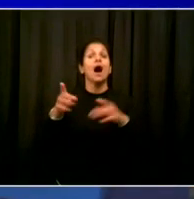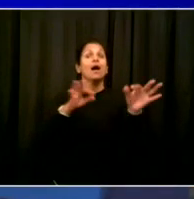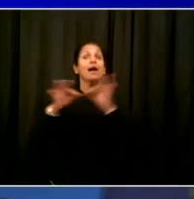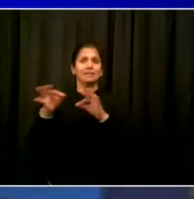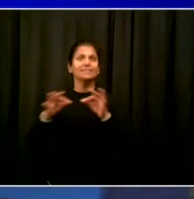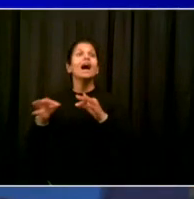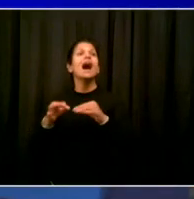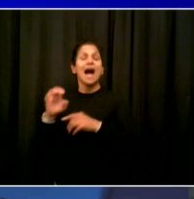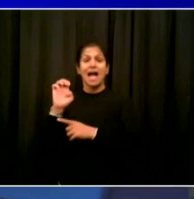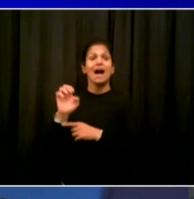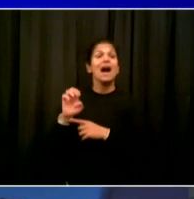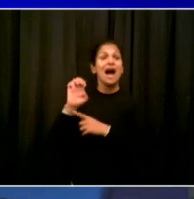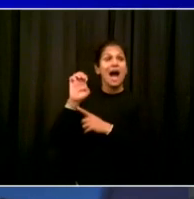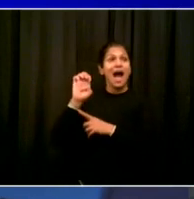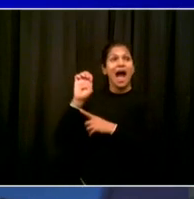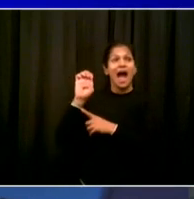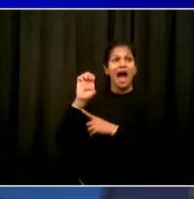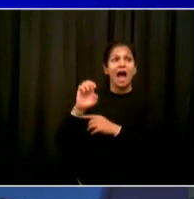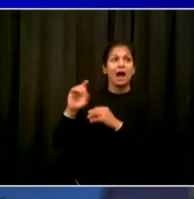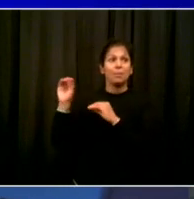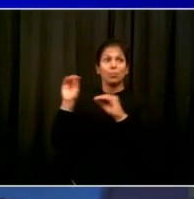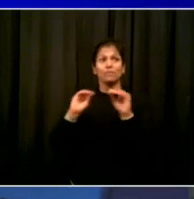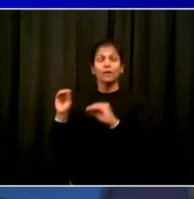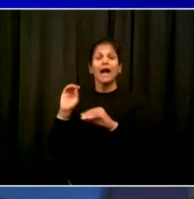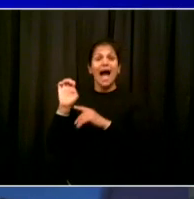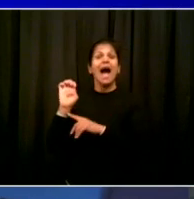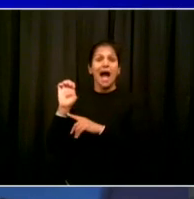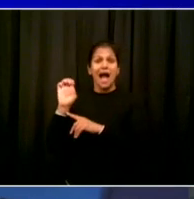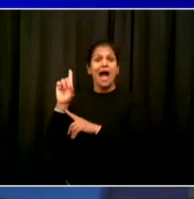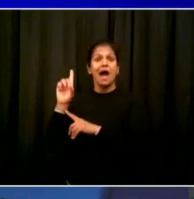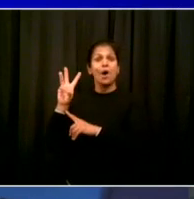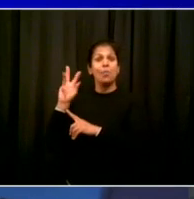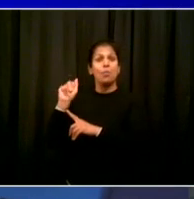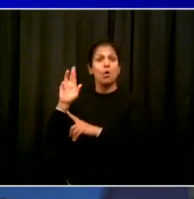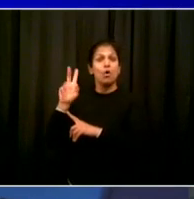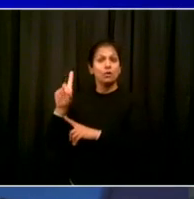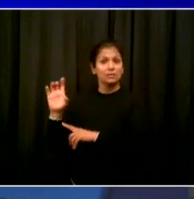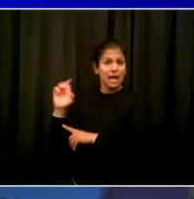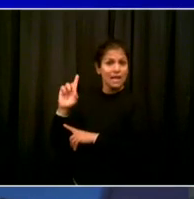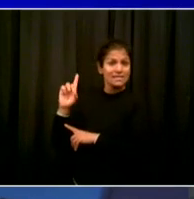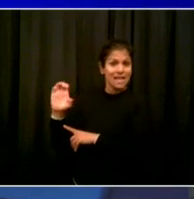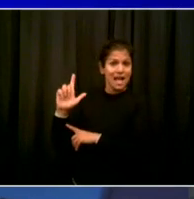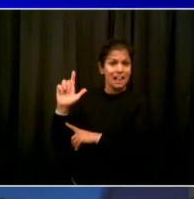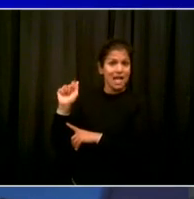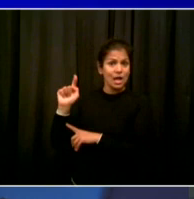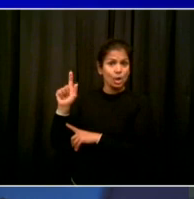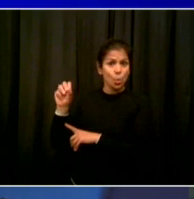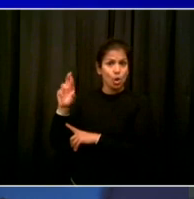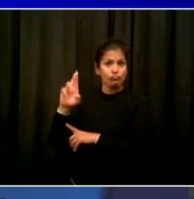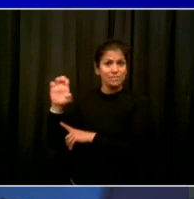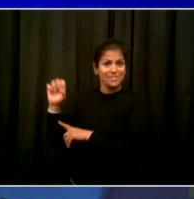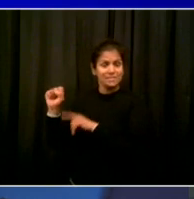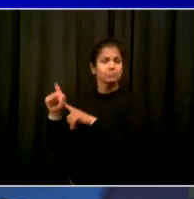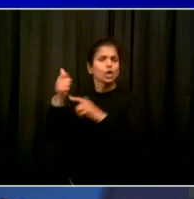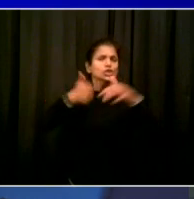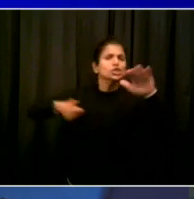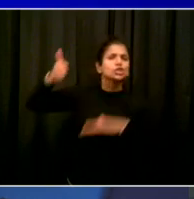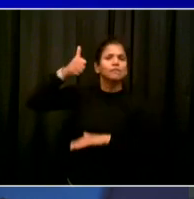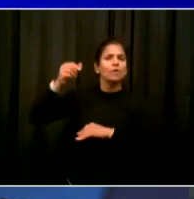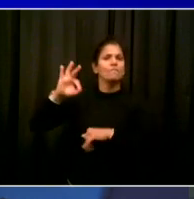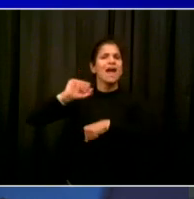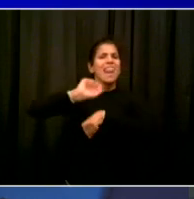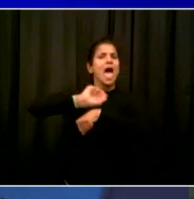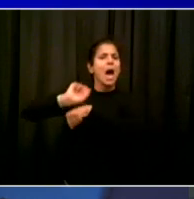Chief of Transit. Thankfully, is not leaving us. He is merely sliding over to assist us in the labor relations field. So he